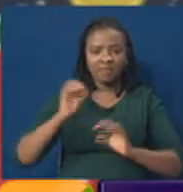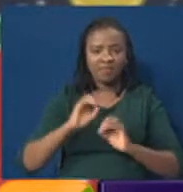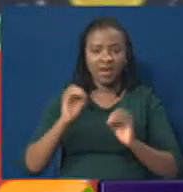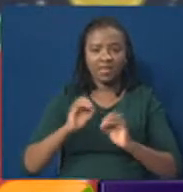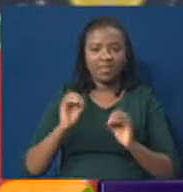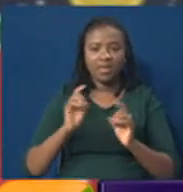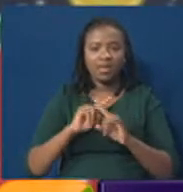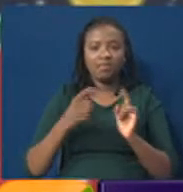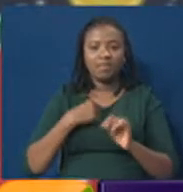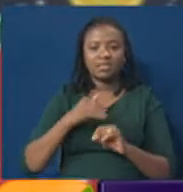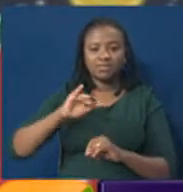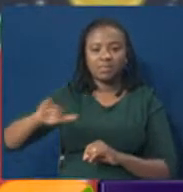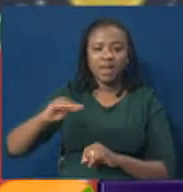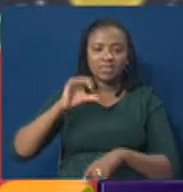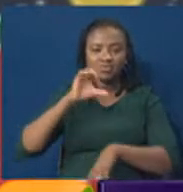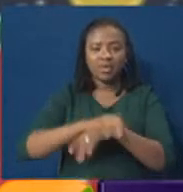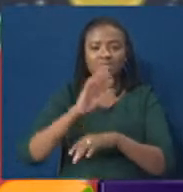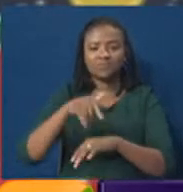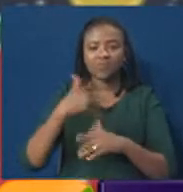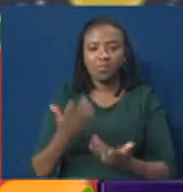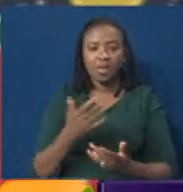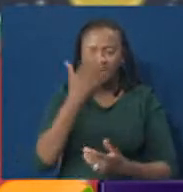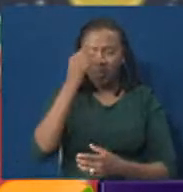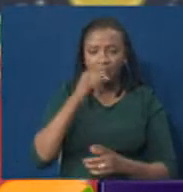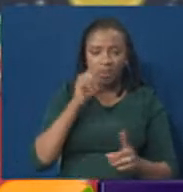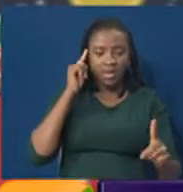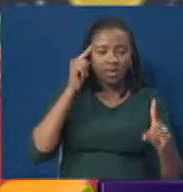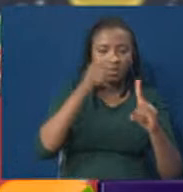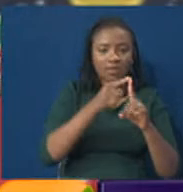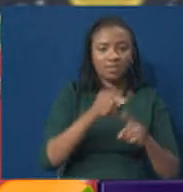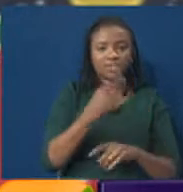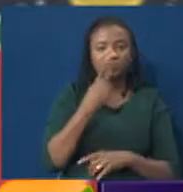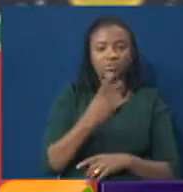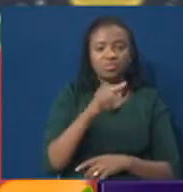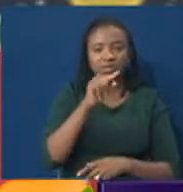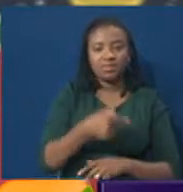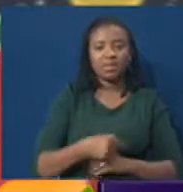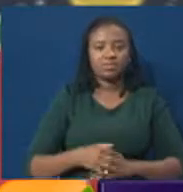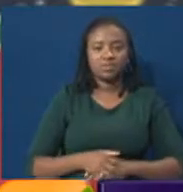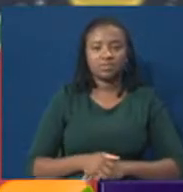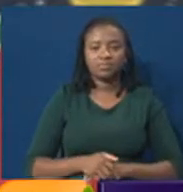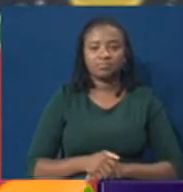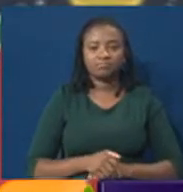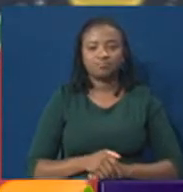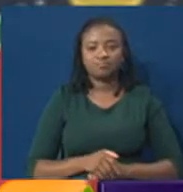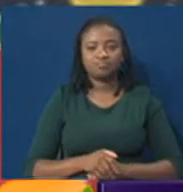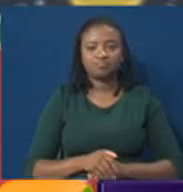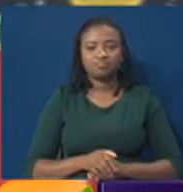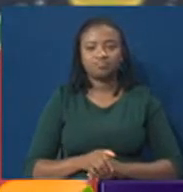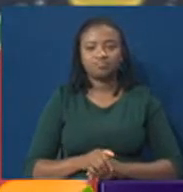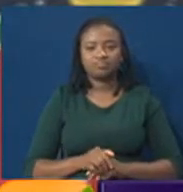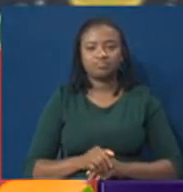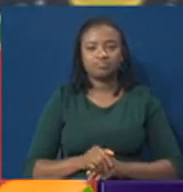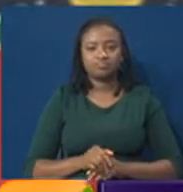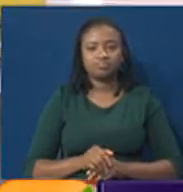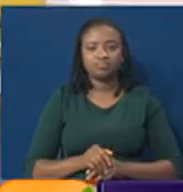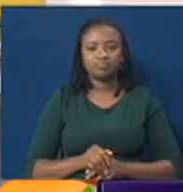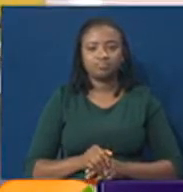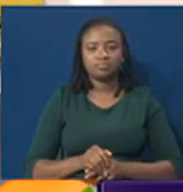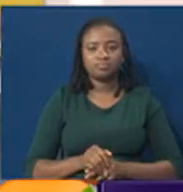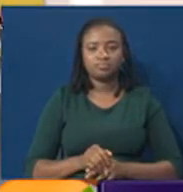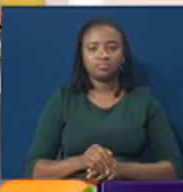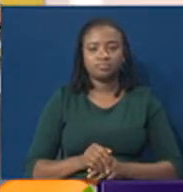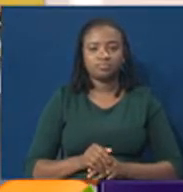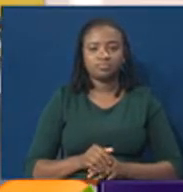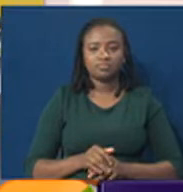target is 200,000 units, as you said. Yes, capitalizing? Yes. Yes? What is that? Maybe I